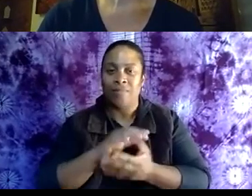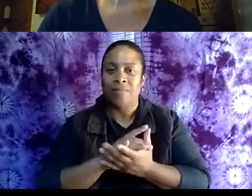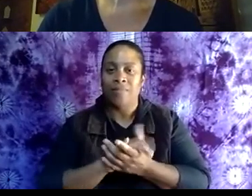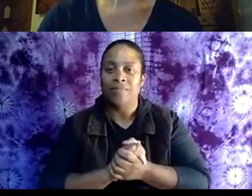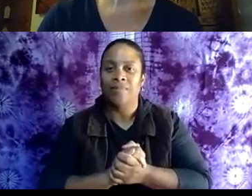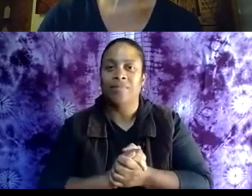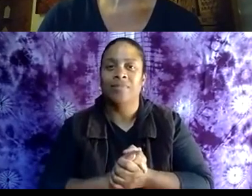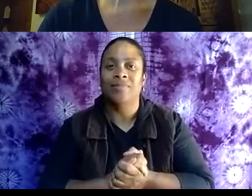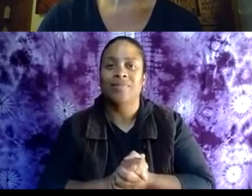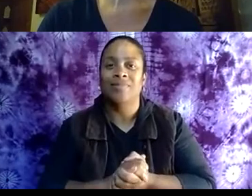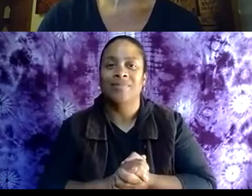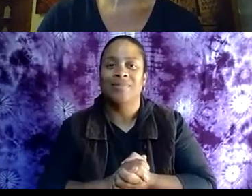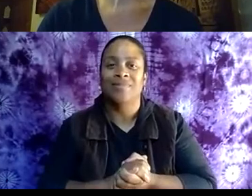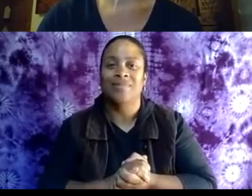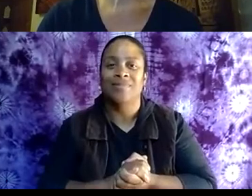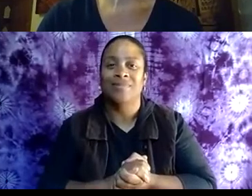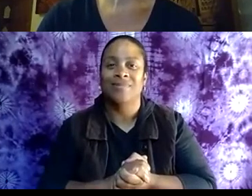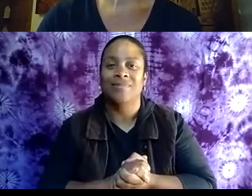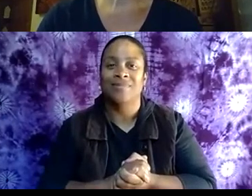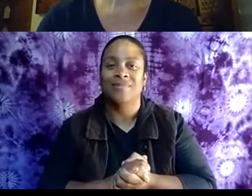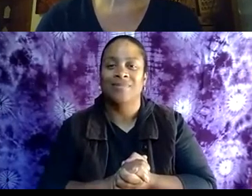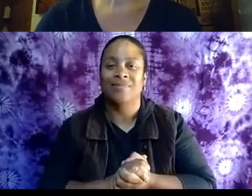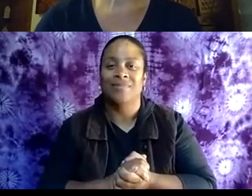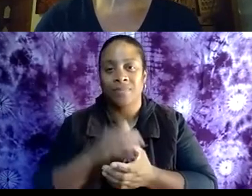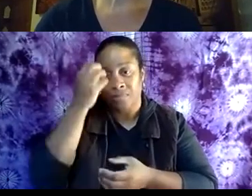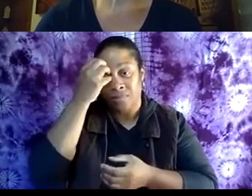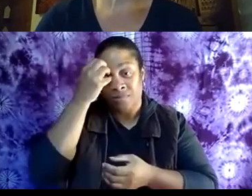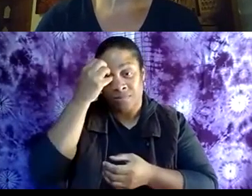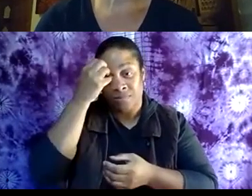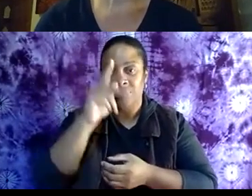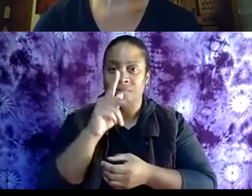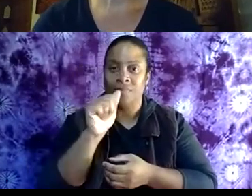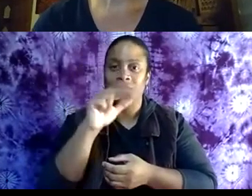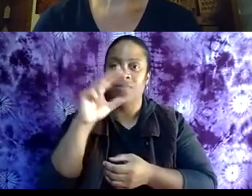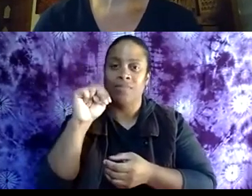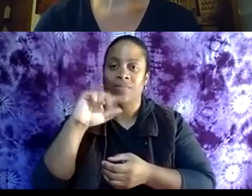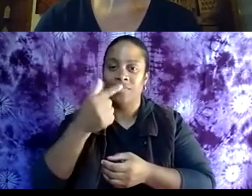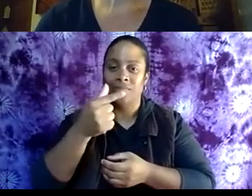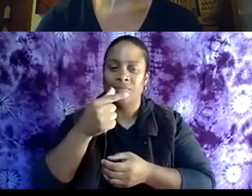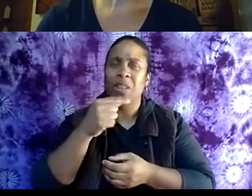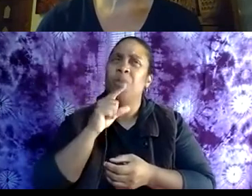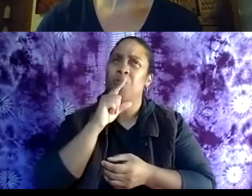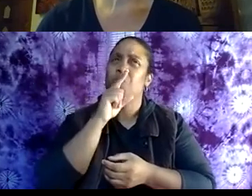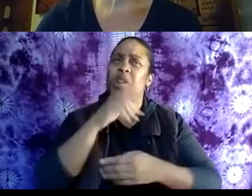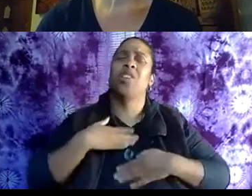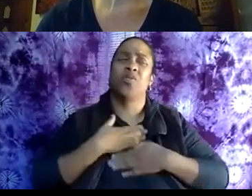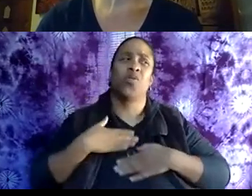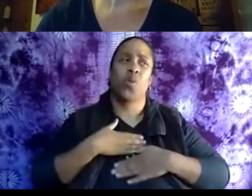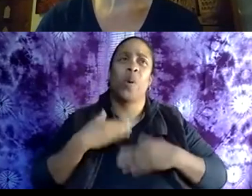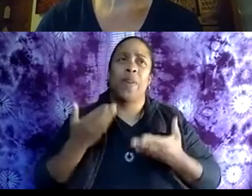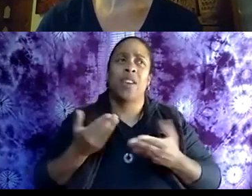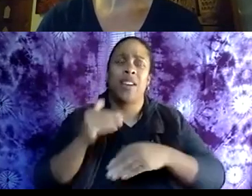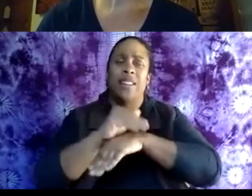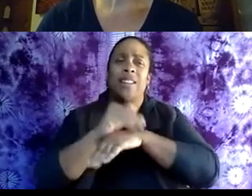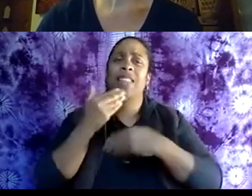Susan, Kendara, and Thorne. So Karen. It was such a pleasure being here tonight. Thank you all so